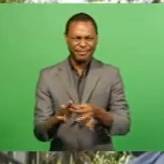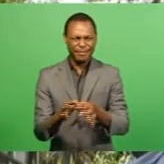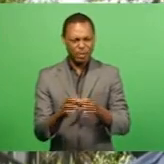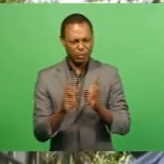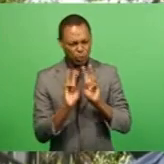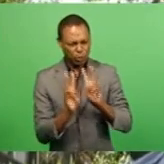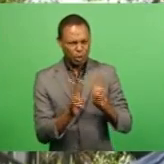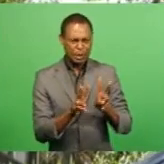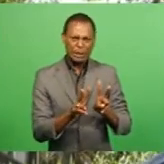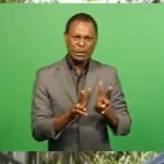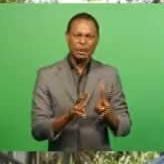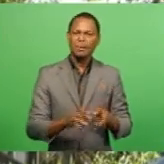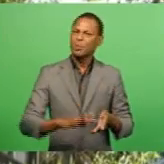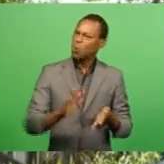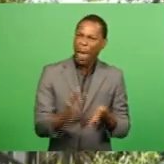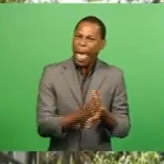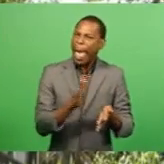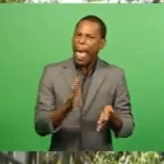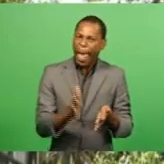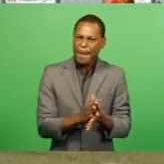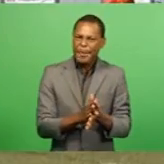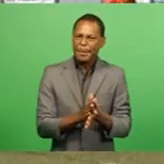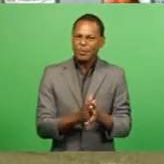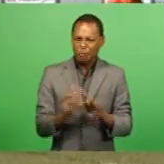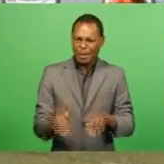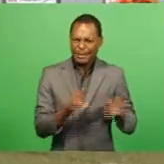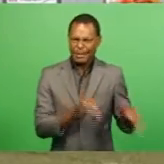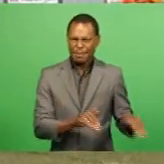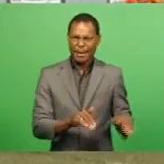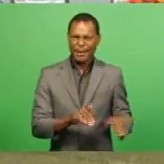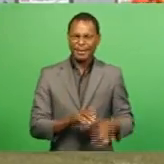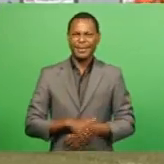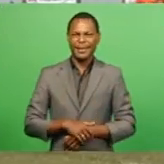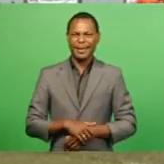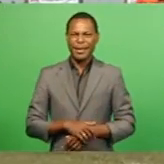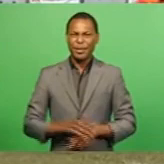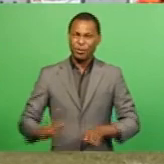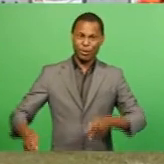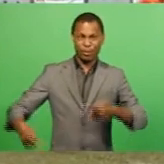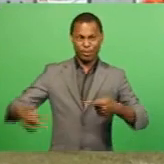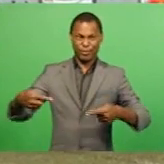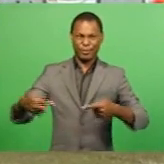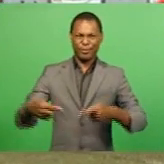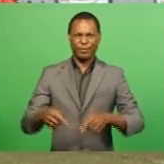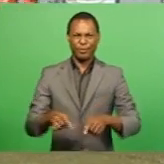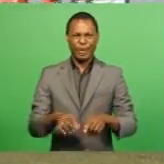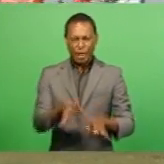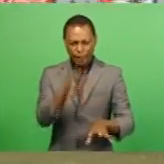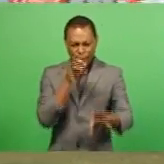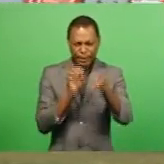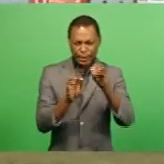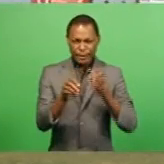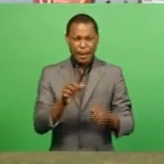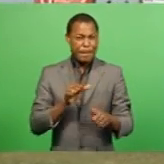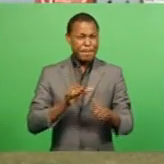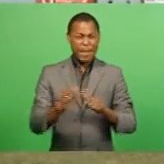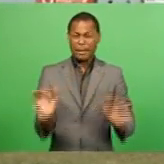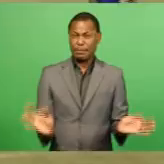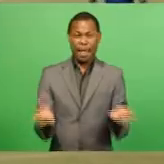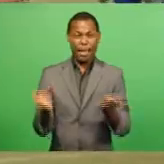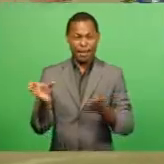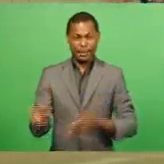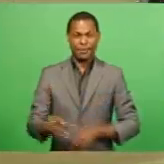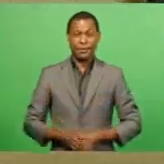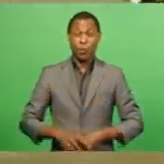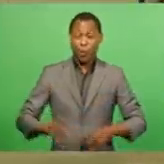We are happy to be part of this tournament and to learn from some of the best in sevens rugby in the country. The final of